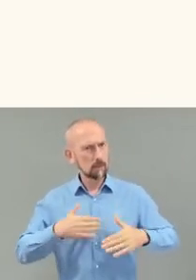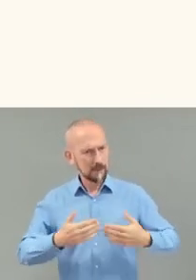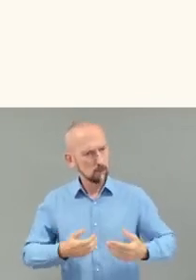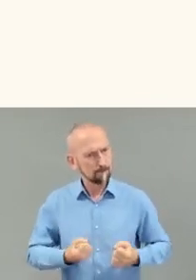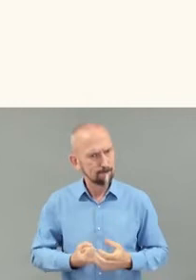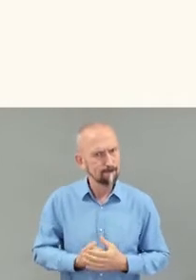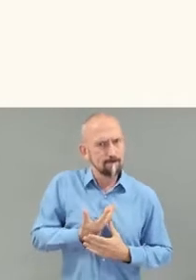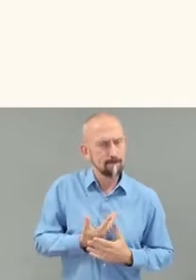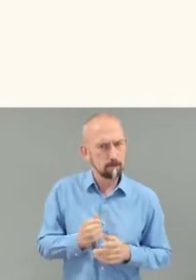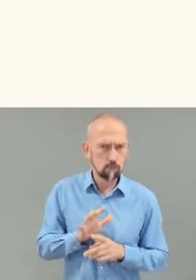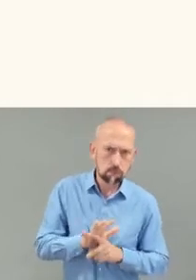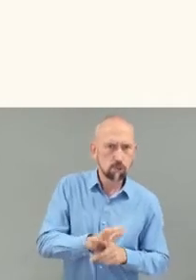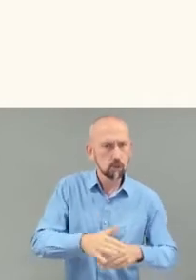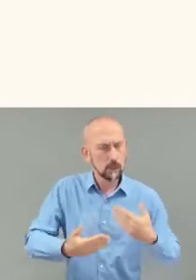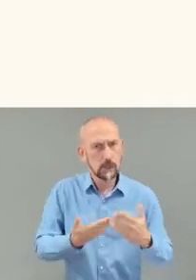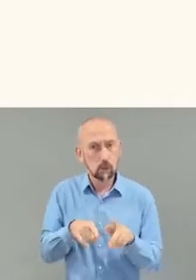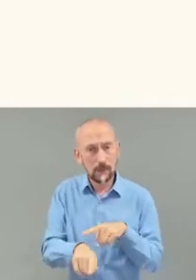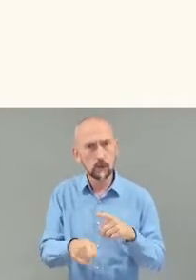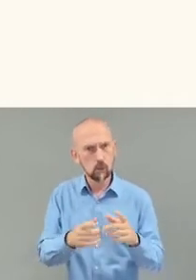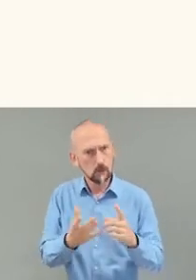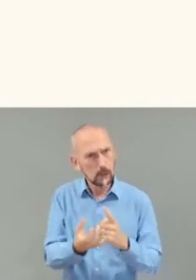set of goals previously put in place.